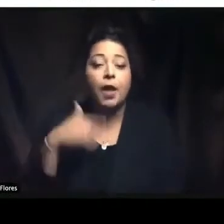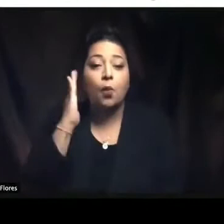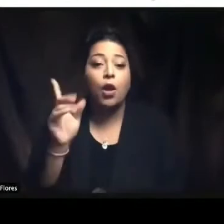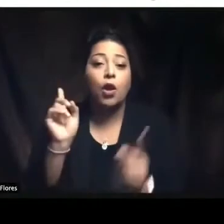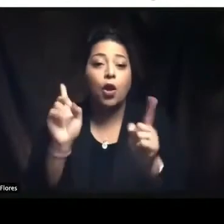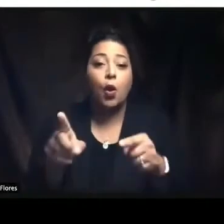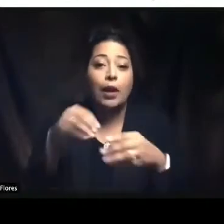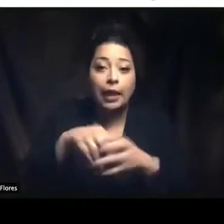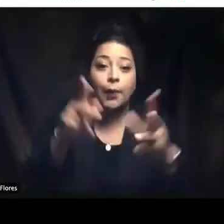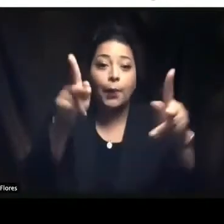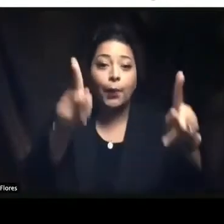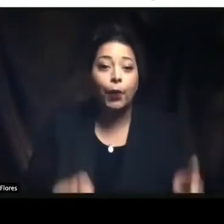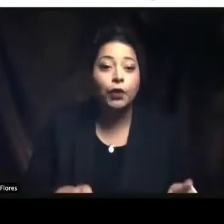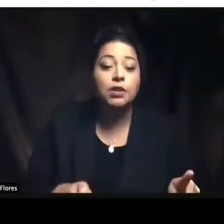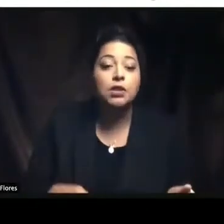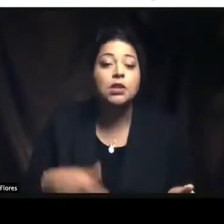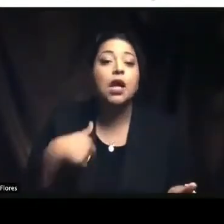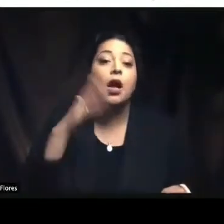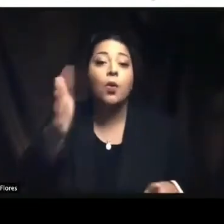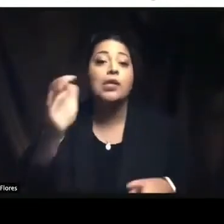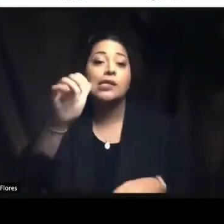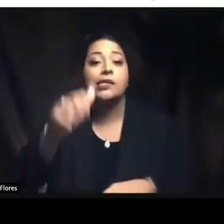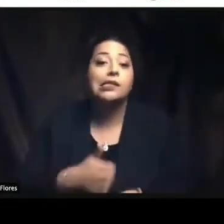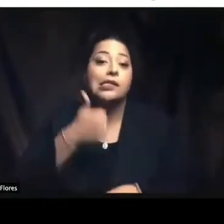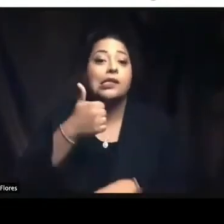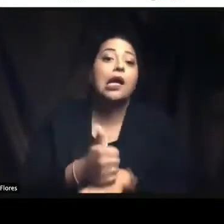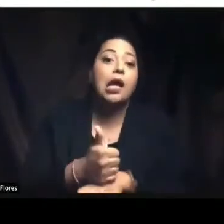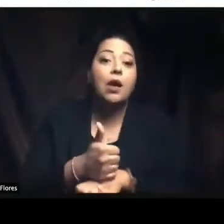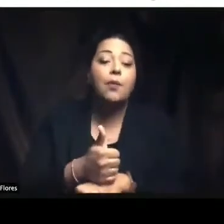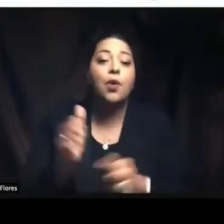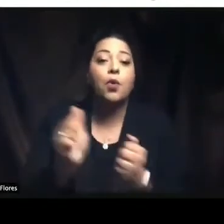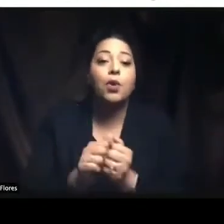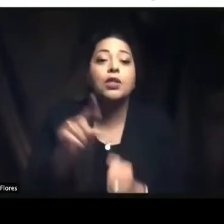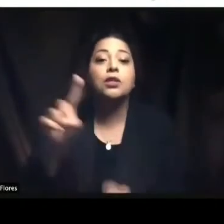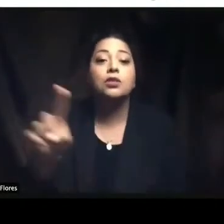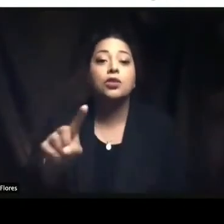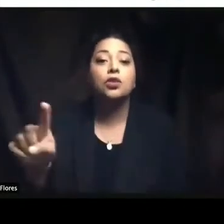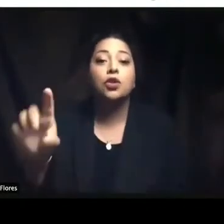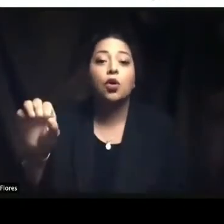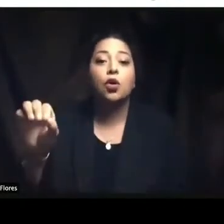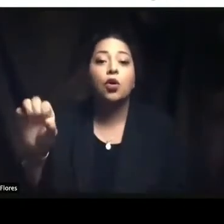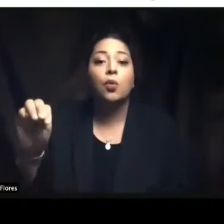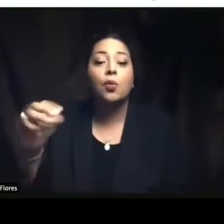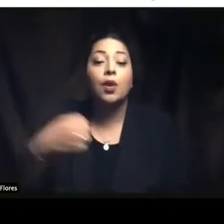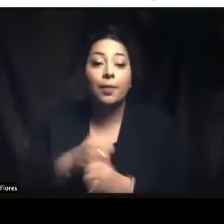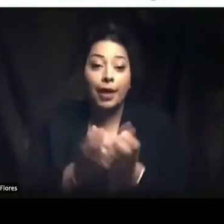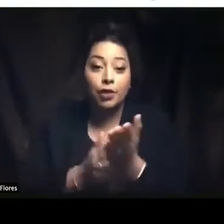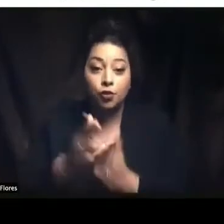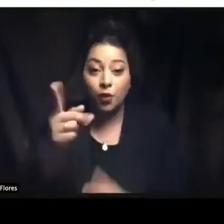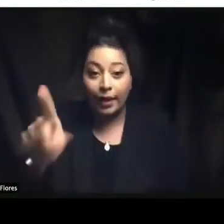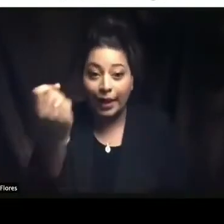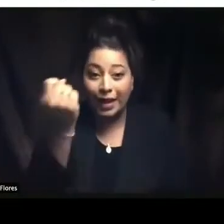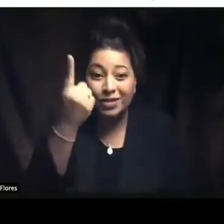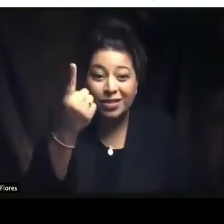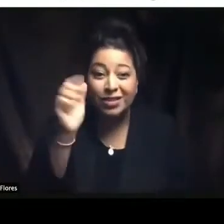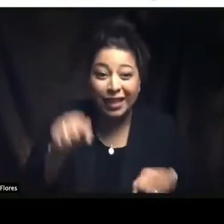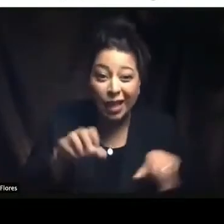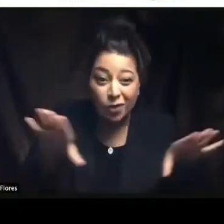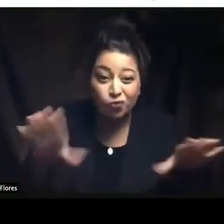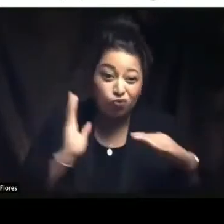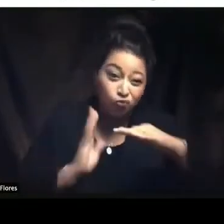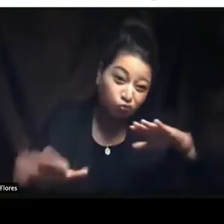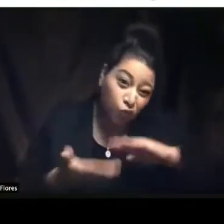attend in person. I'm going to set them up with Zoom so that they understand and can do Zoom. We're going to